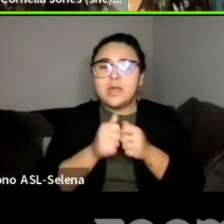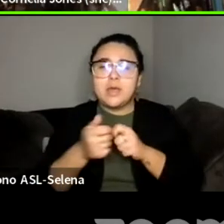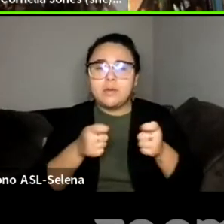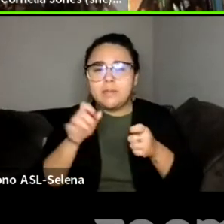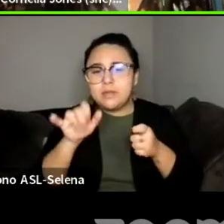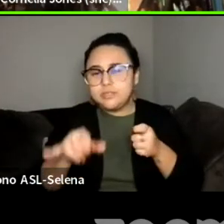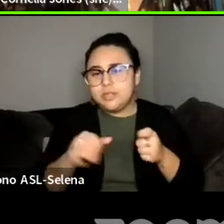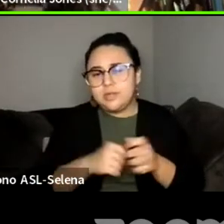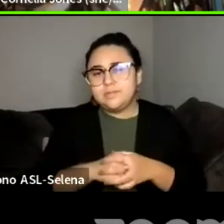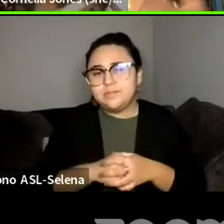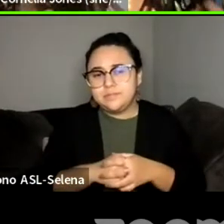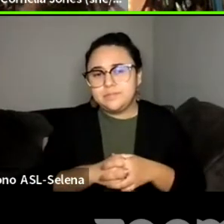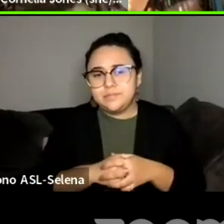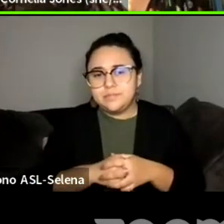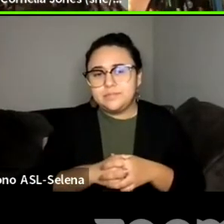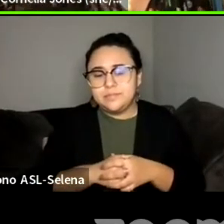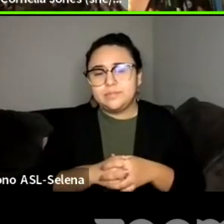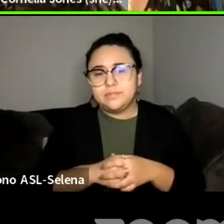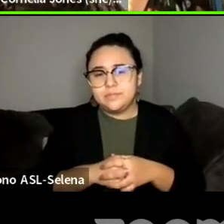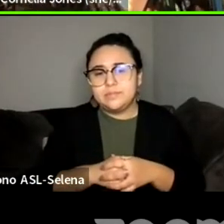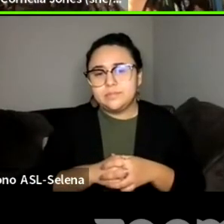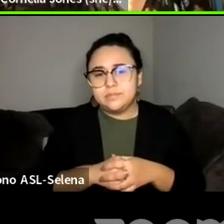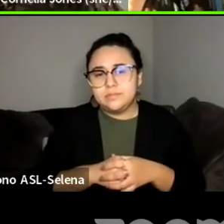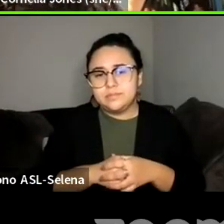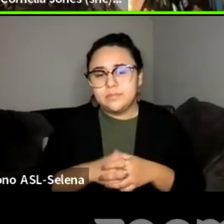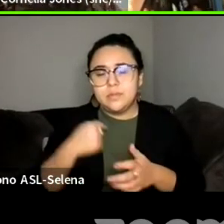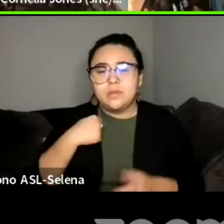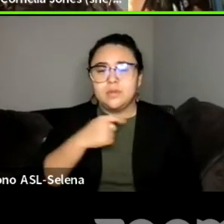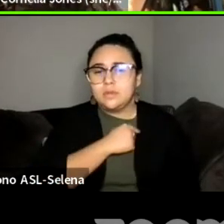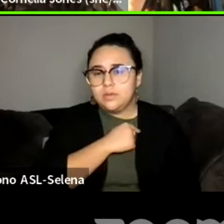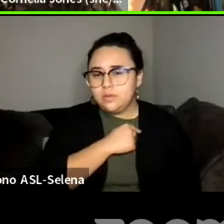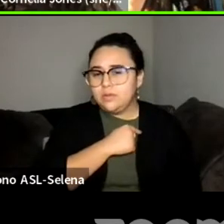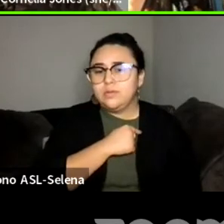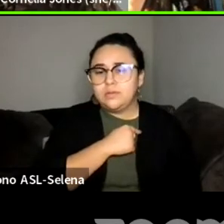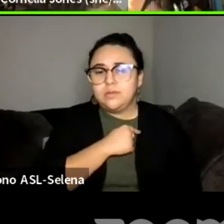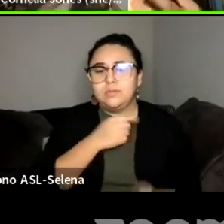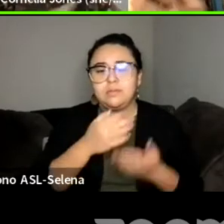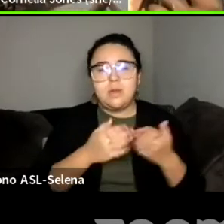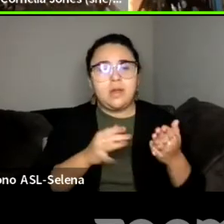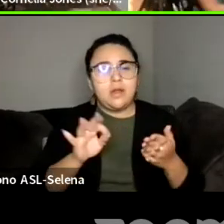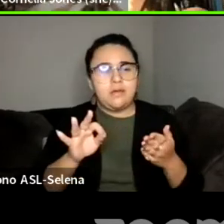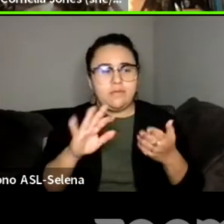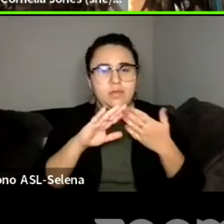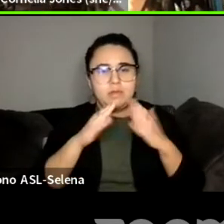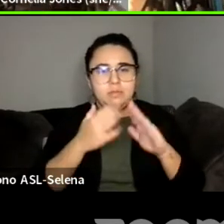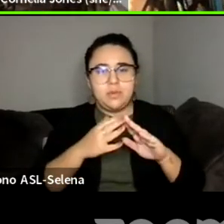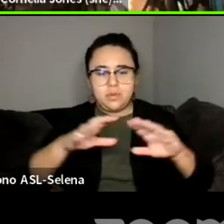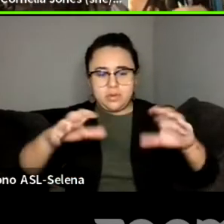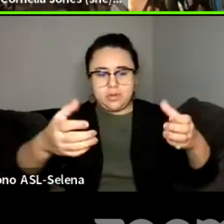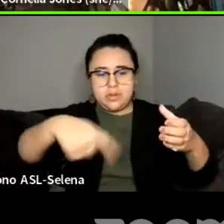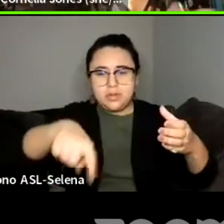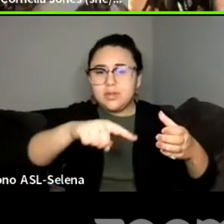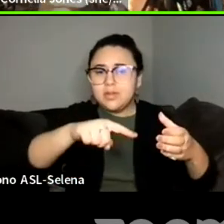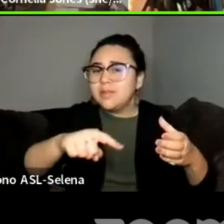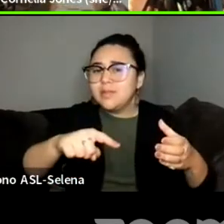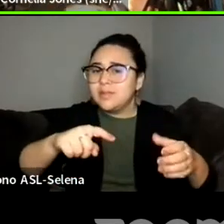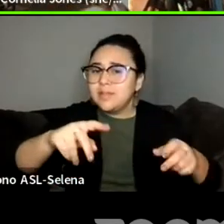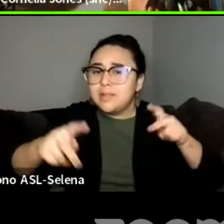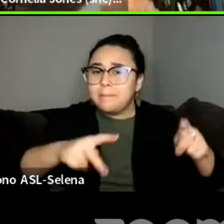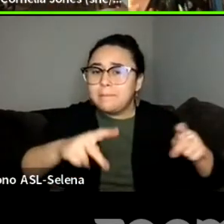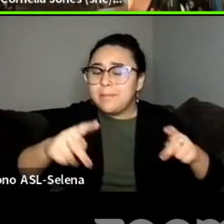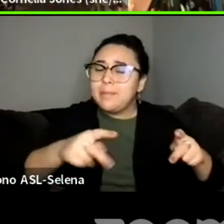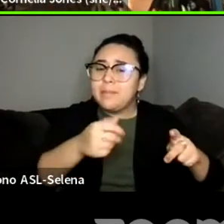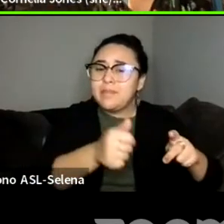manage that when we are part of a community of people who